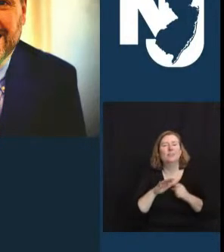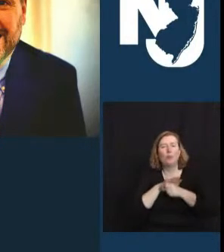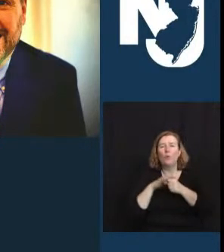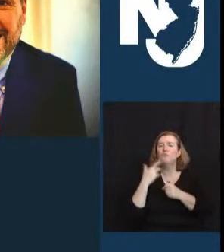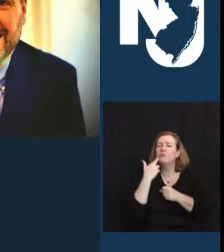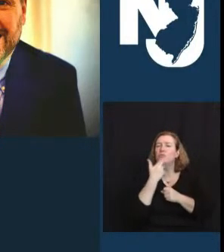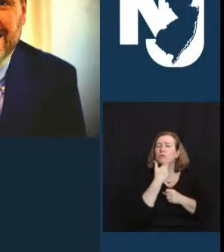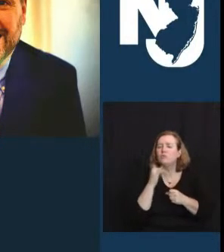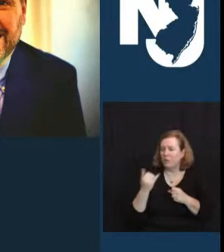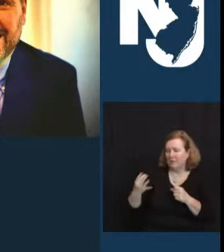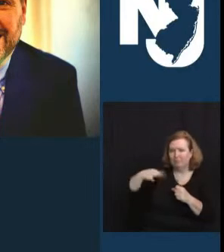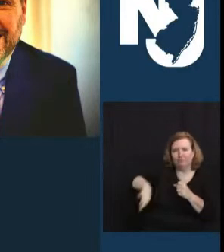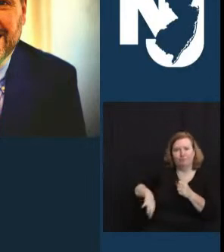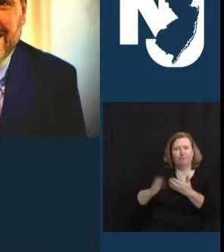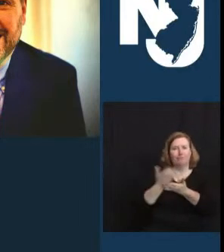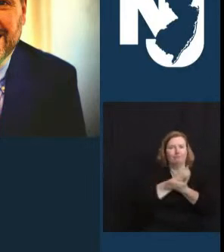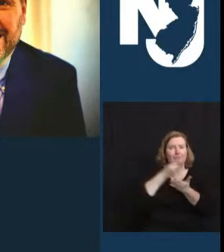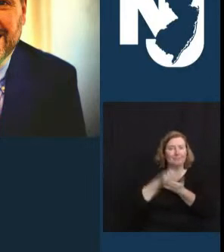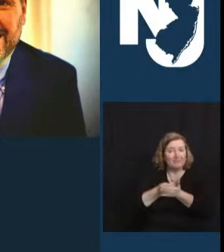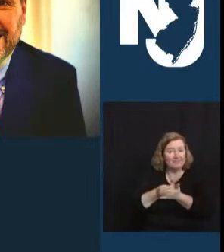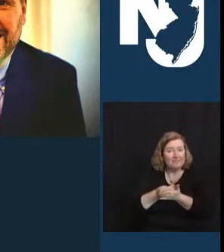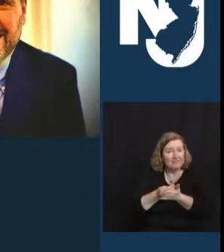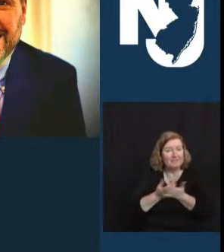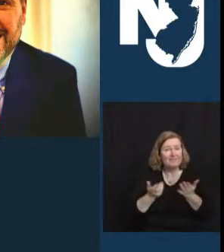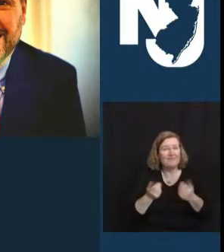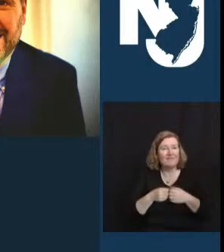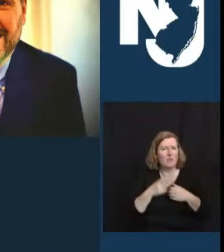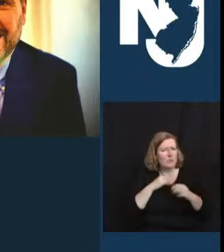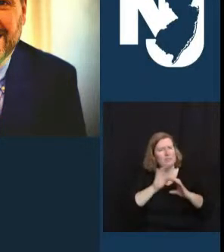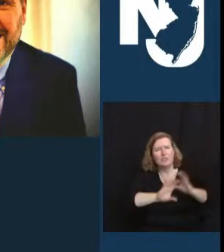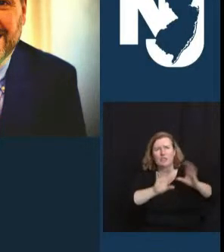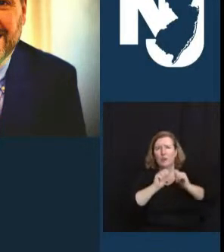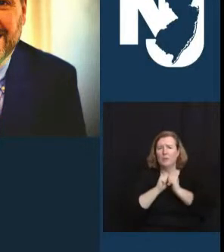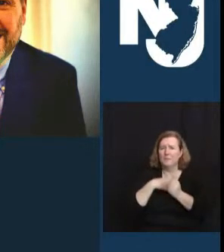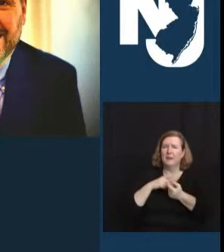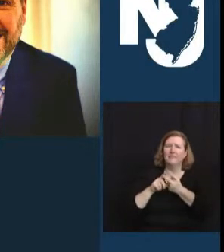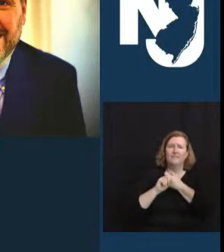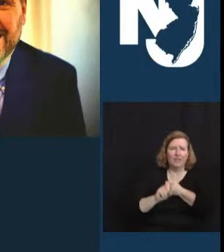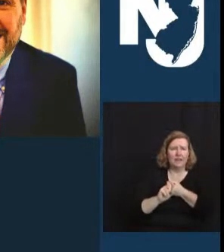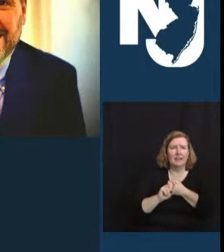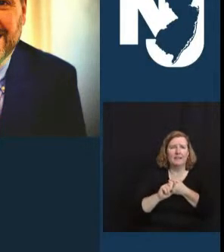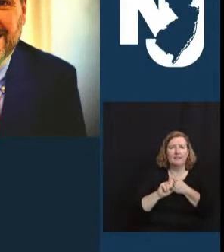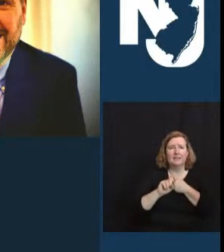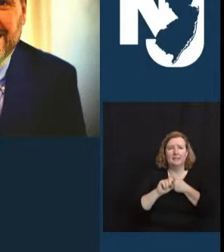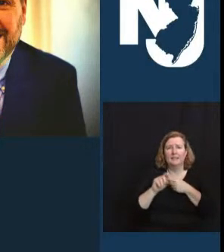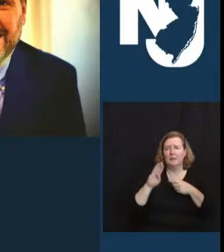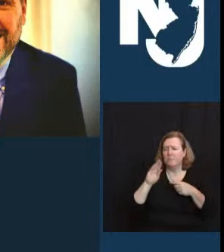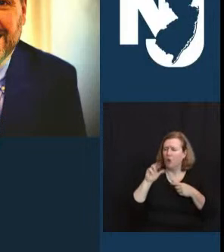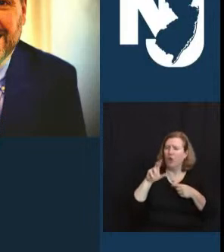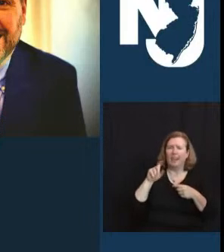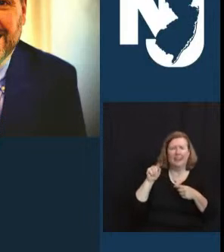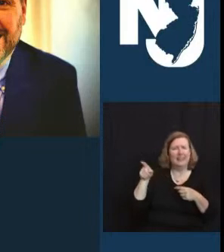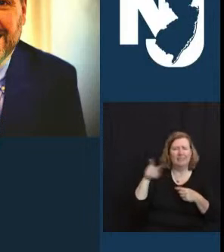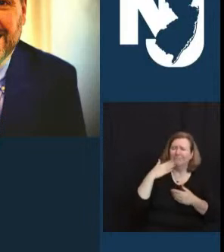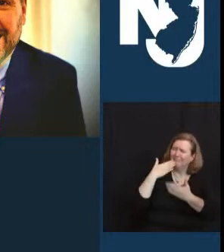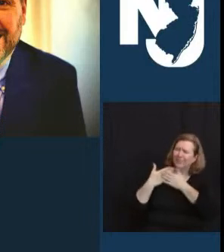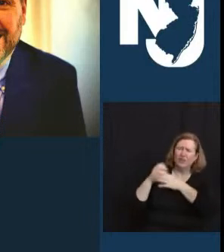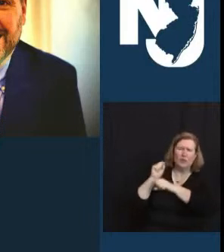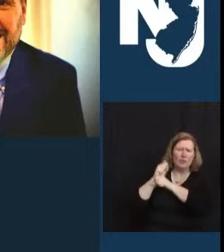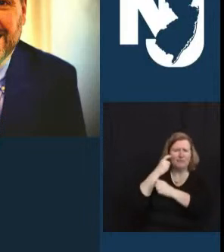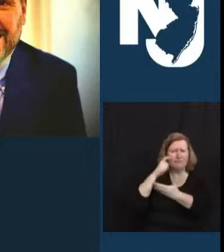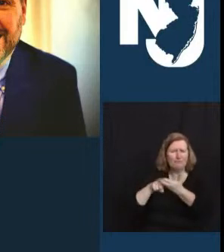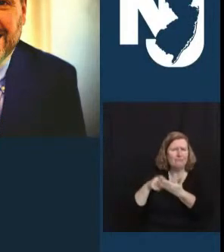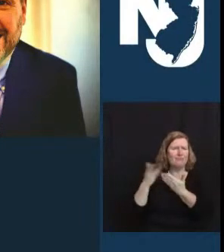benefit. I had the opportunity to catch up with my friend Barrett on Monday and to thank him for his continued good work. The Rescue Mission of Trenton is